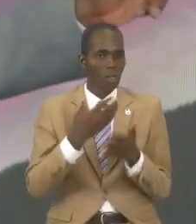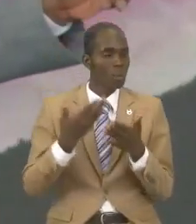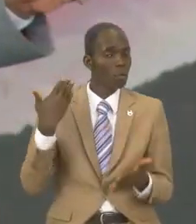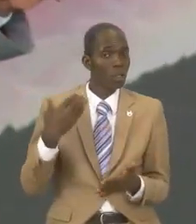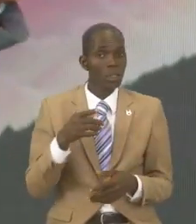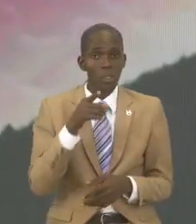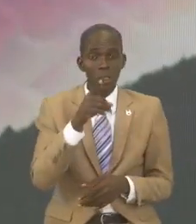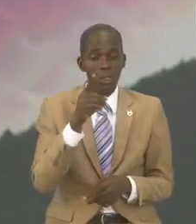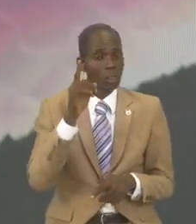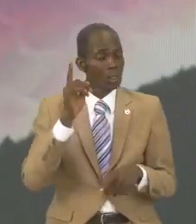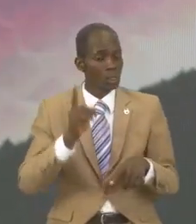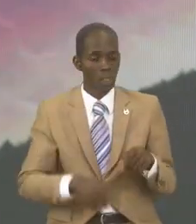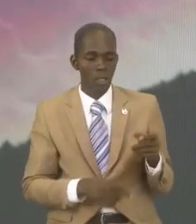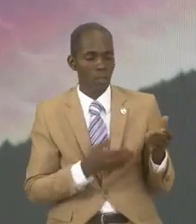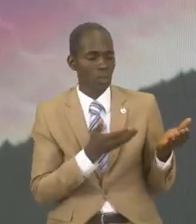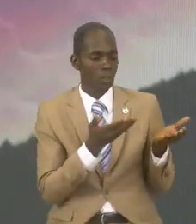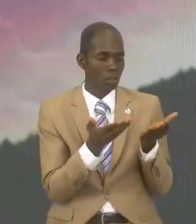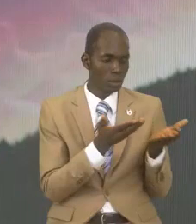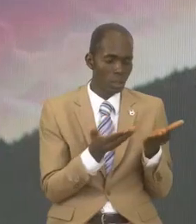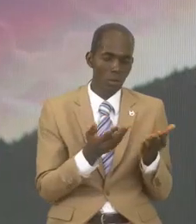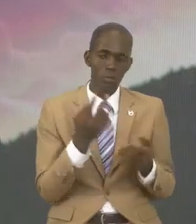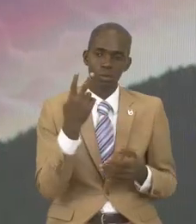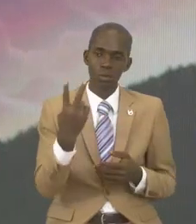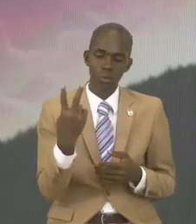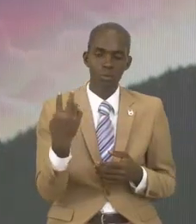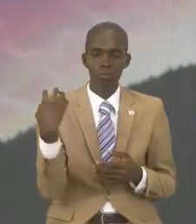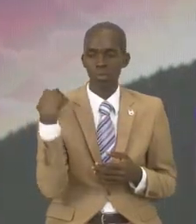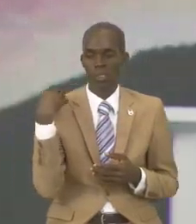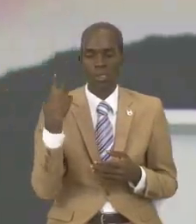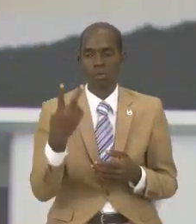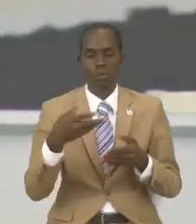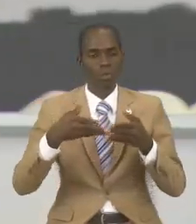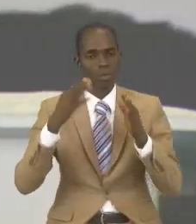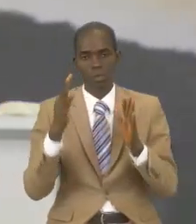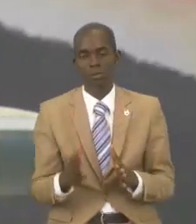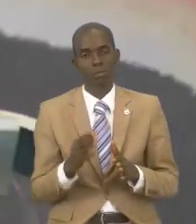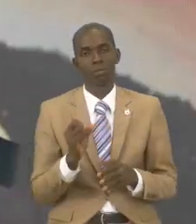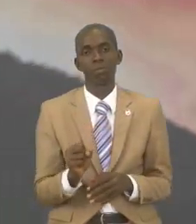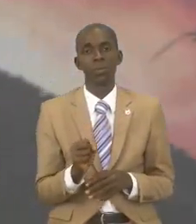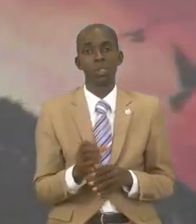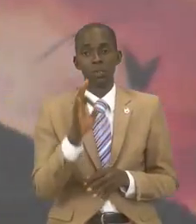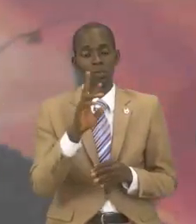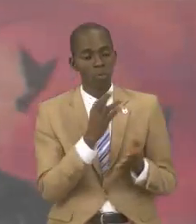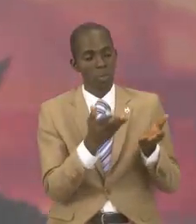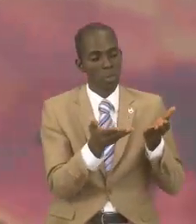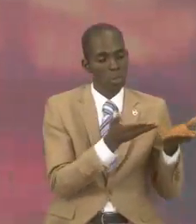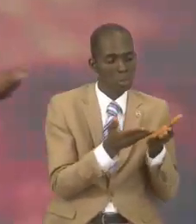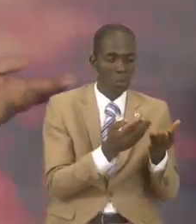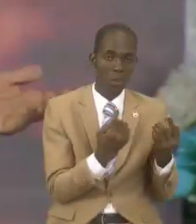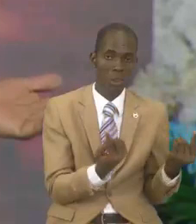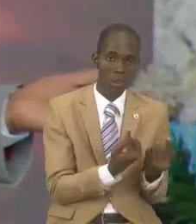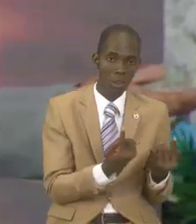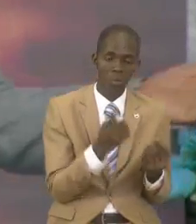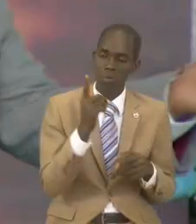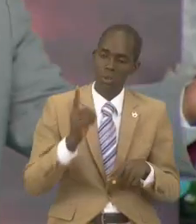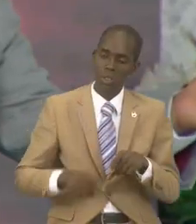cannot serve two masters. If you're serving sin, you cannot